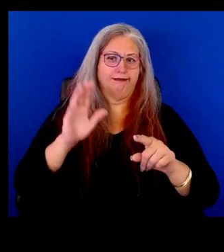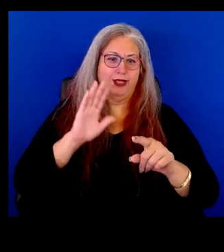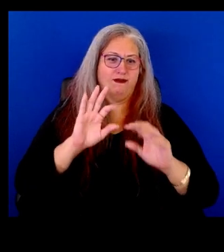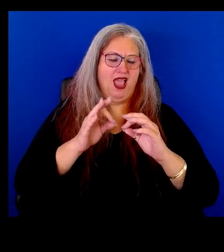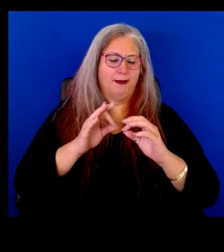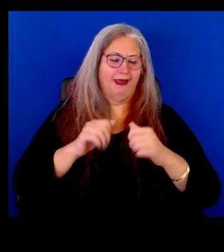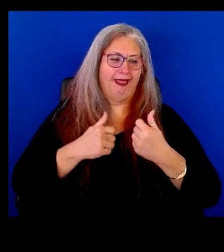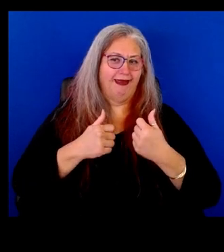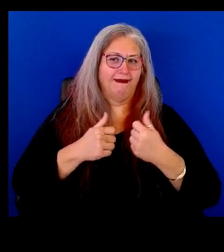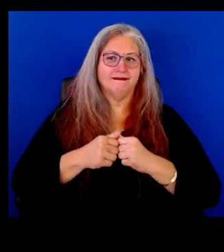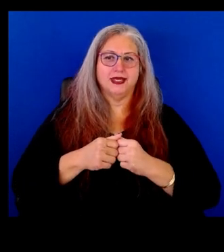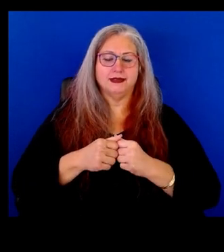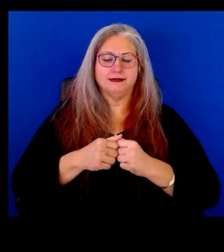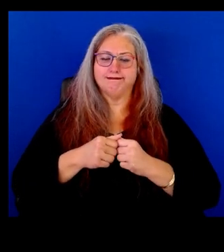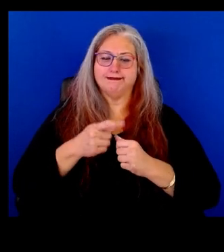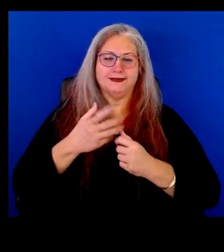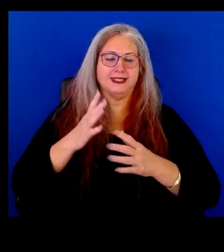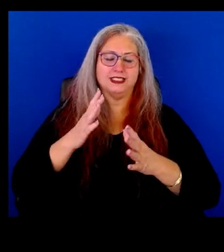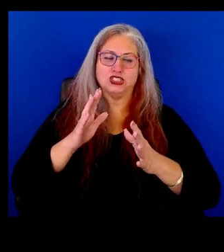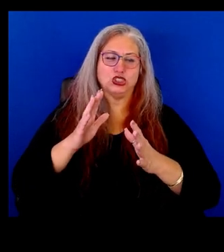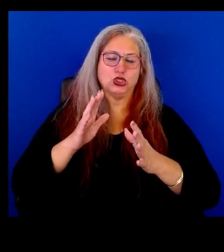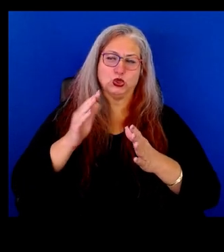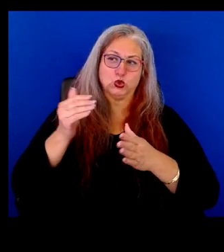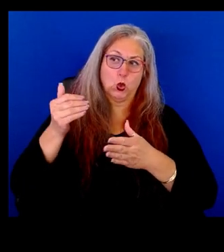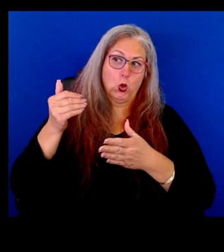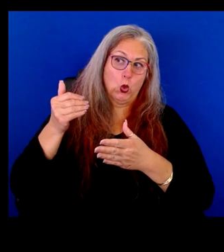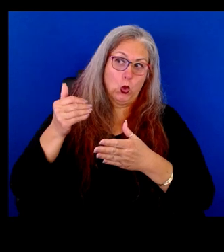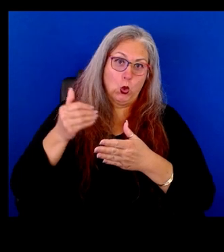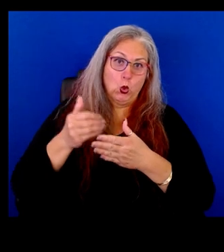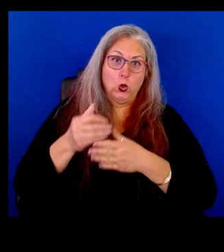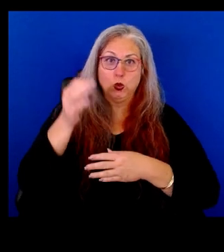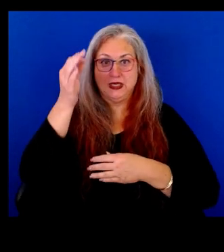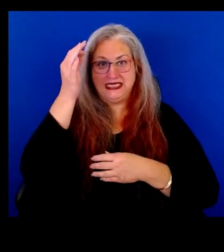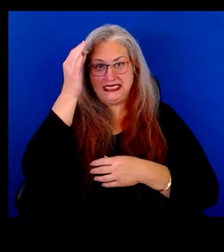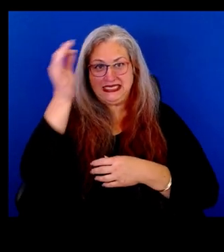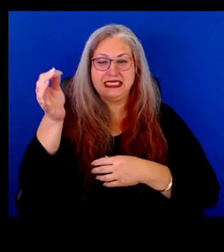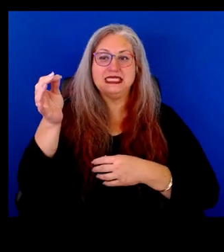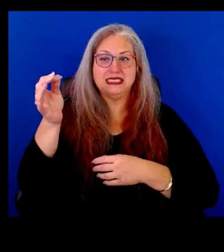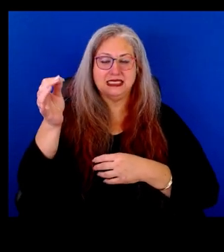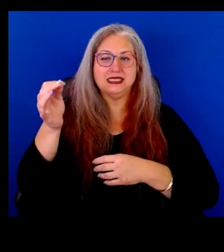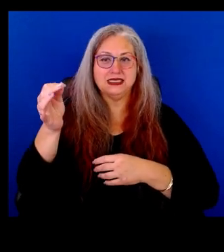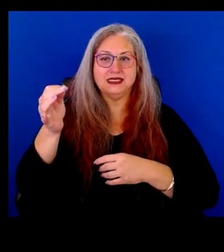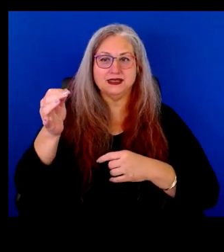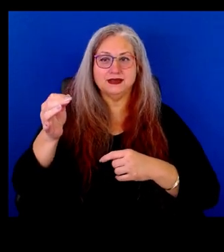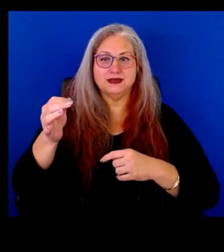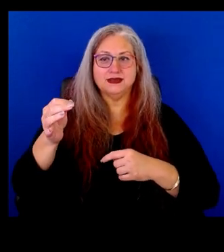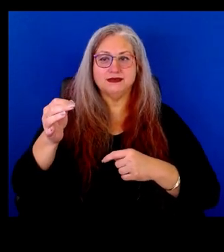she and her family lived. And they got so close that